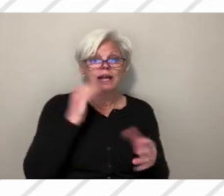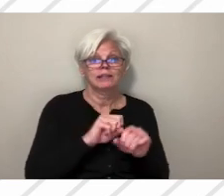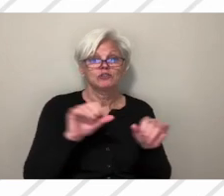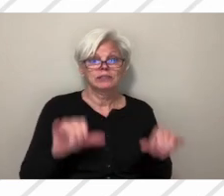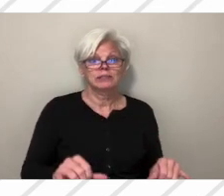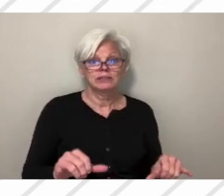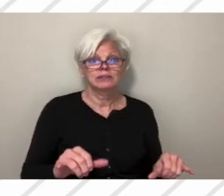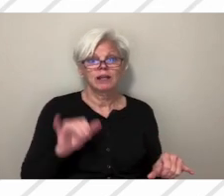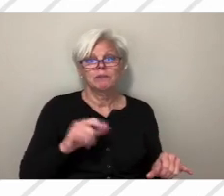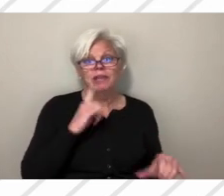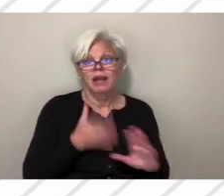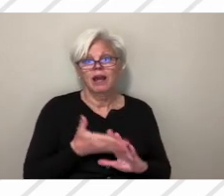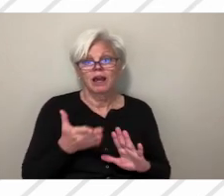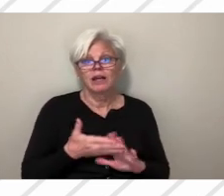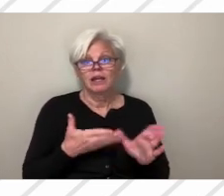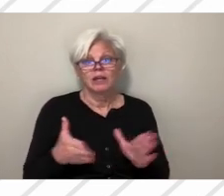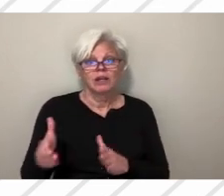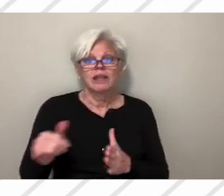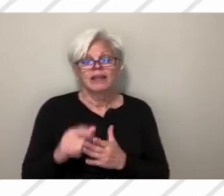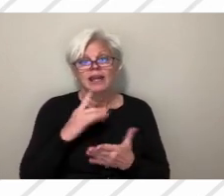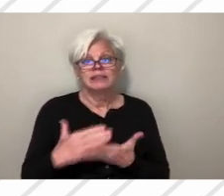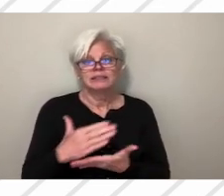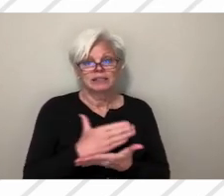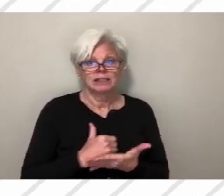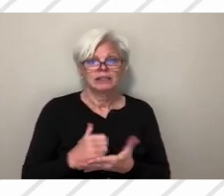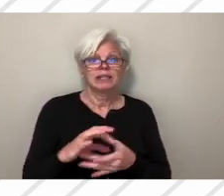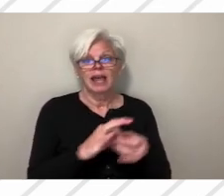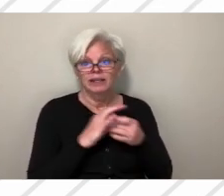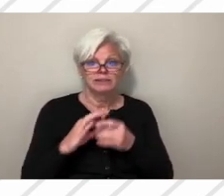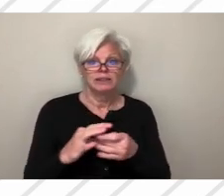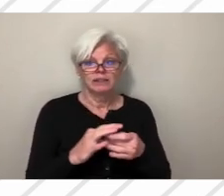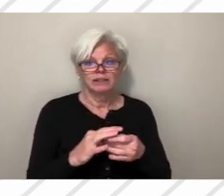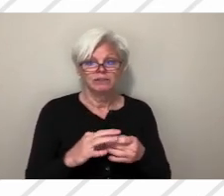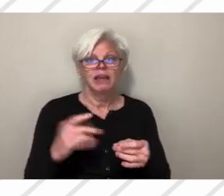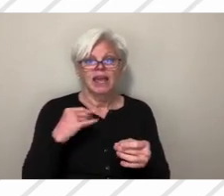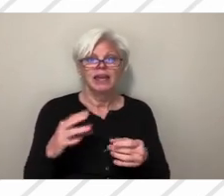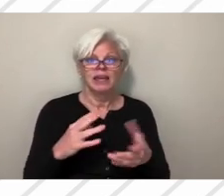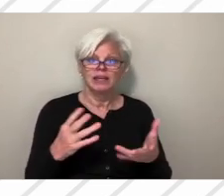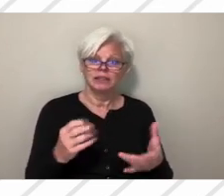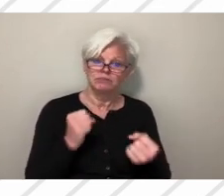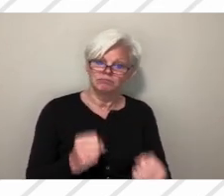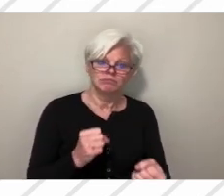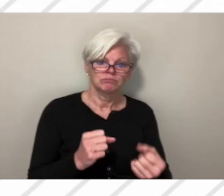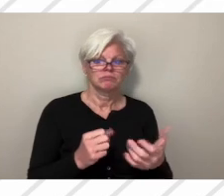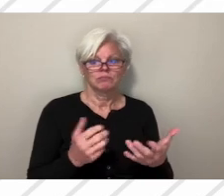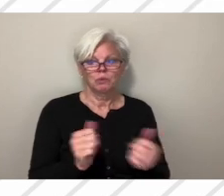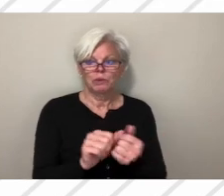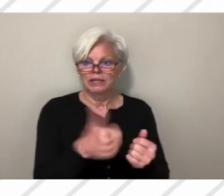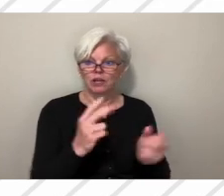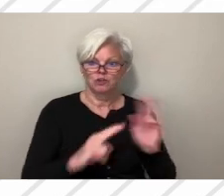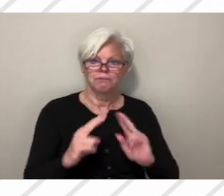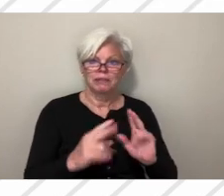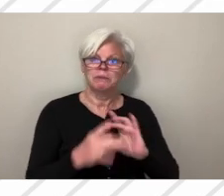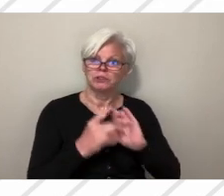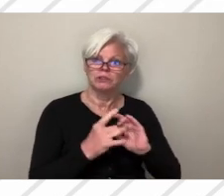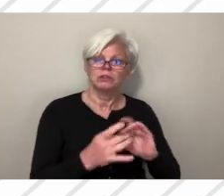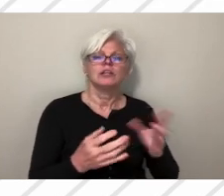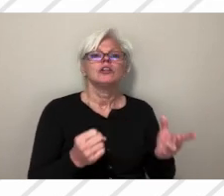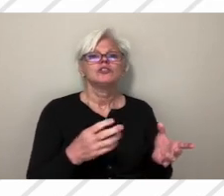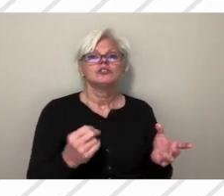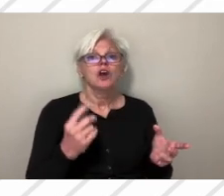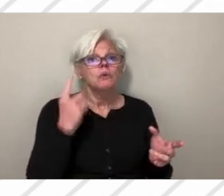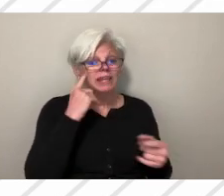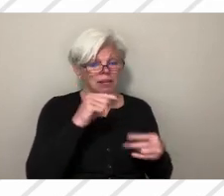been operating in a way that's collective and in solidarity with others. So I want you to think about those when you're thinking about issues, about